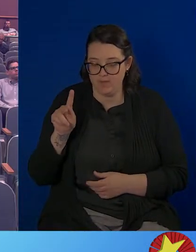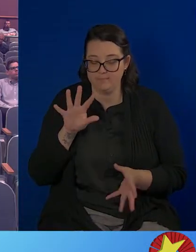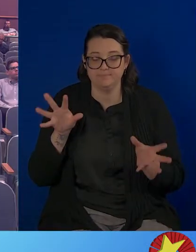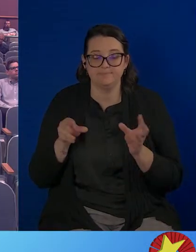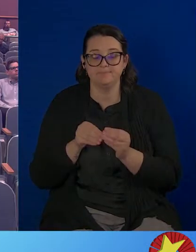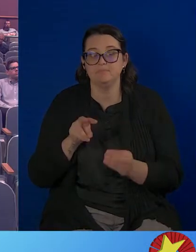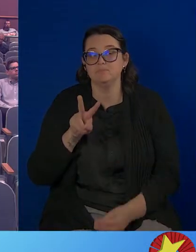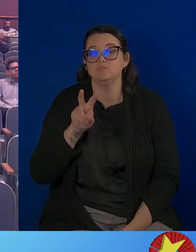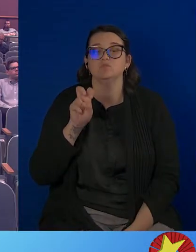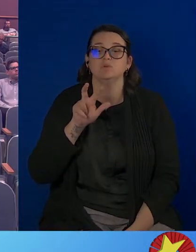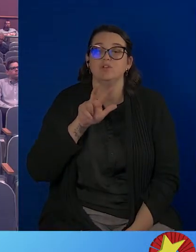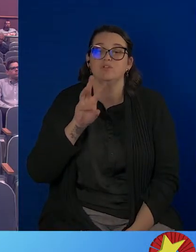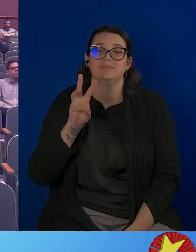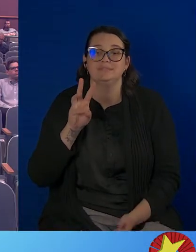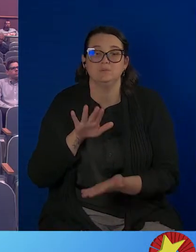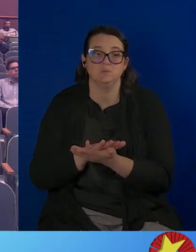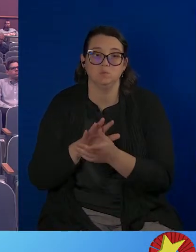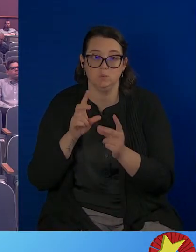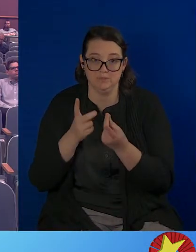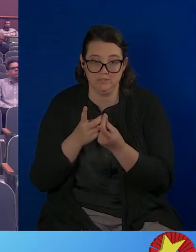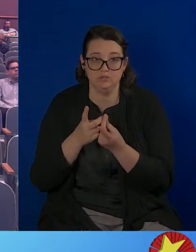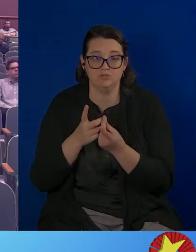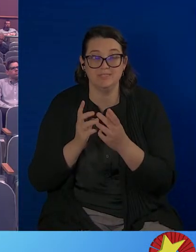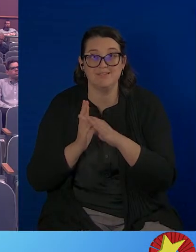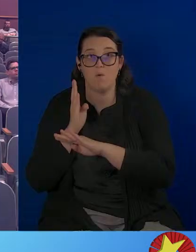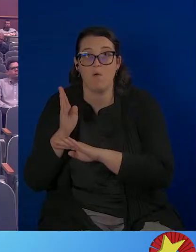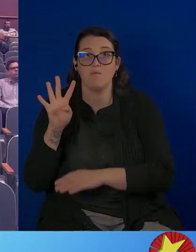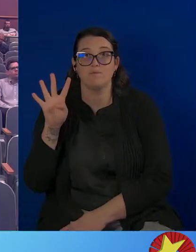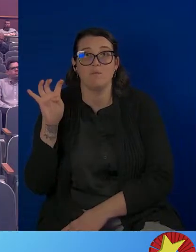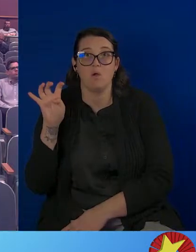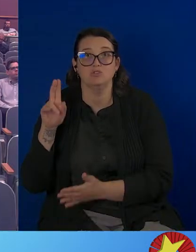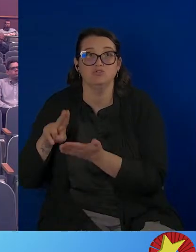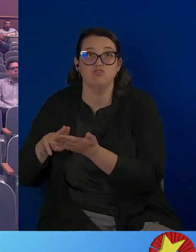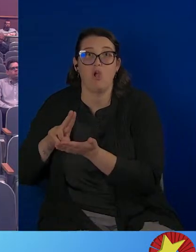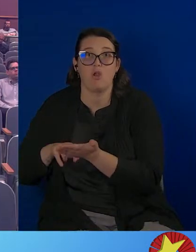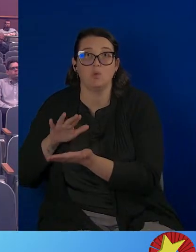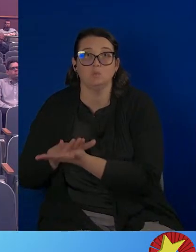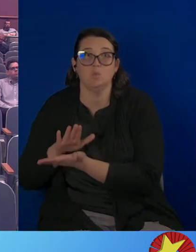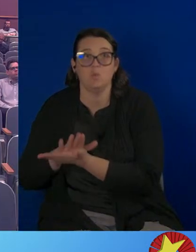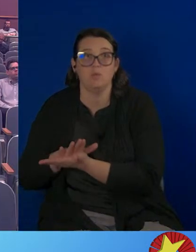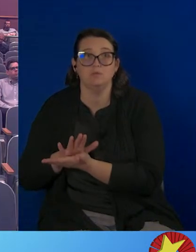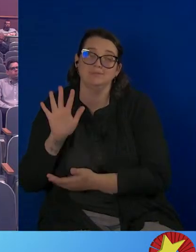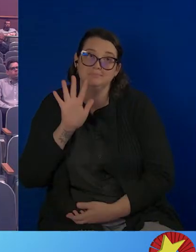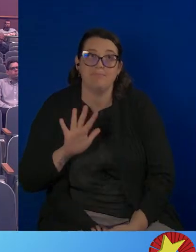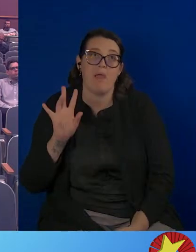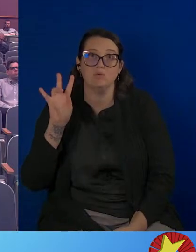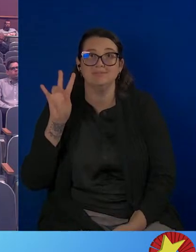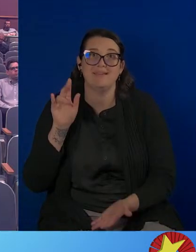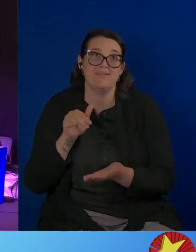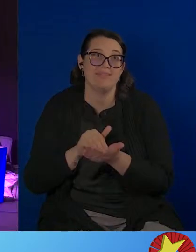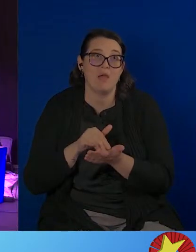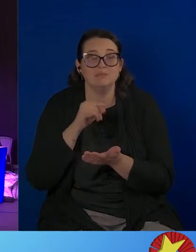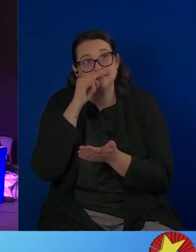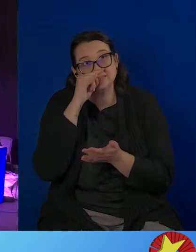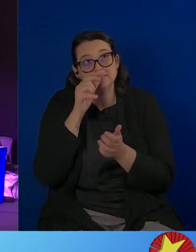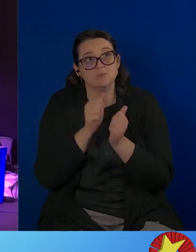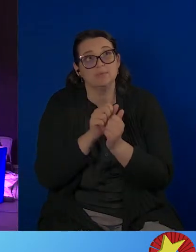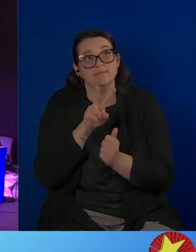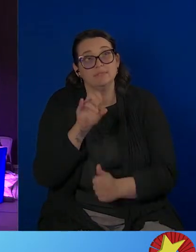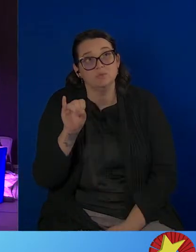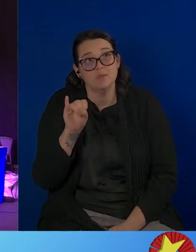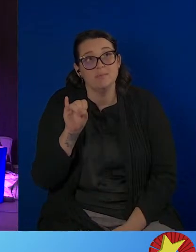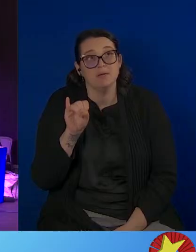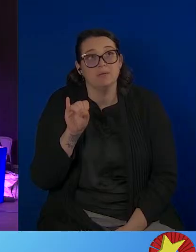we have 236 school districts in the state, over 400 charter schools. ballpark 7,000 kids with a visual impairment,